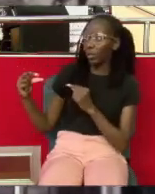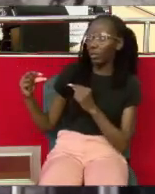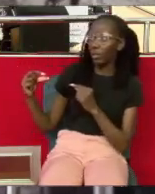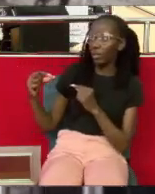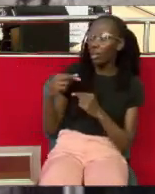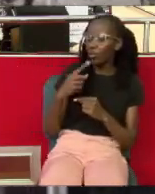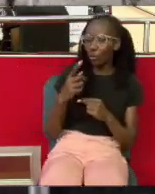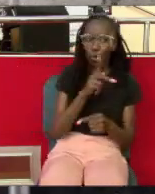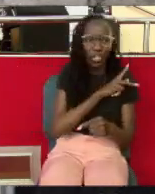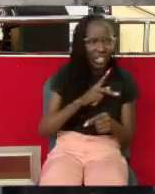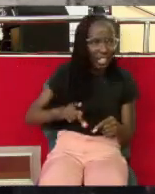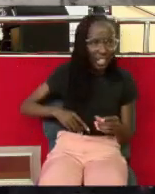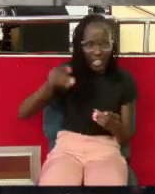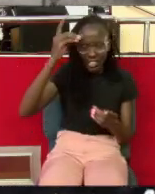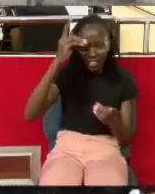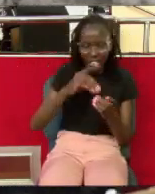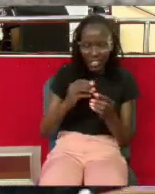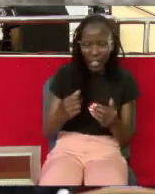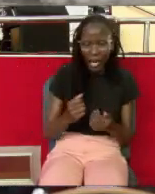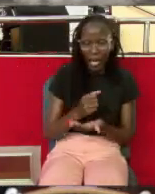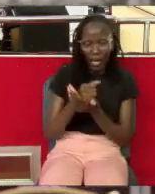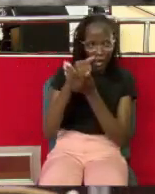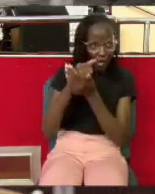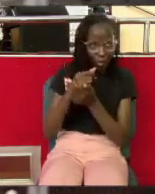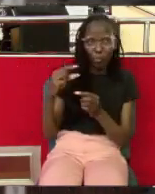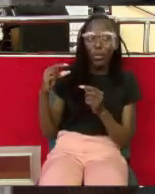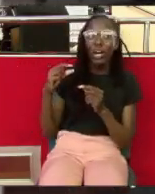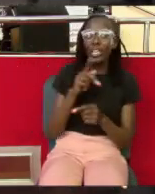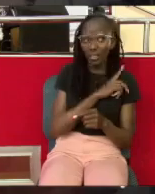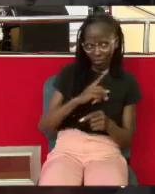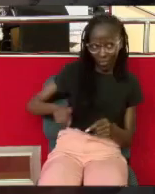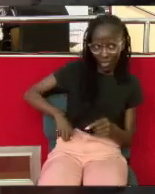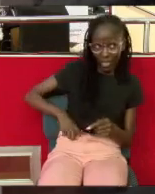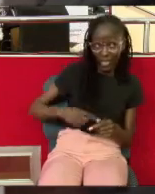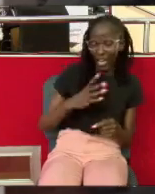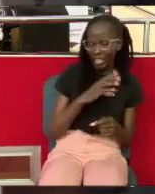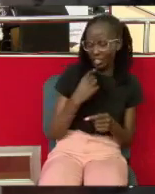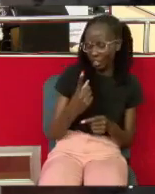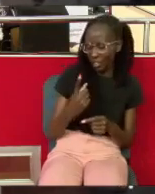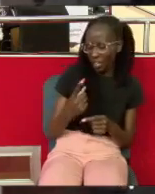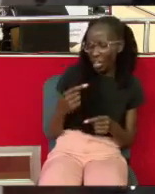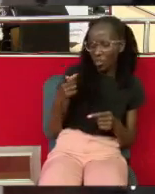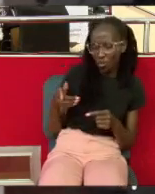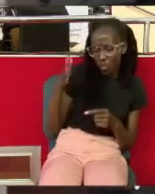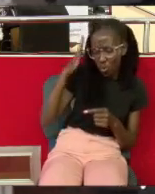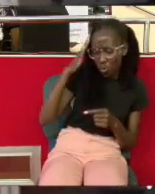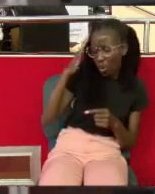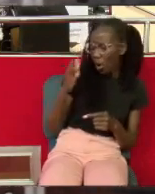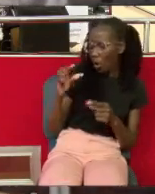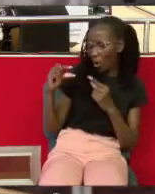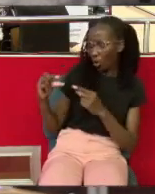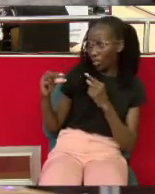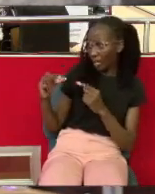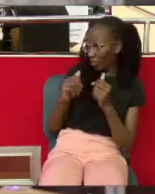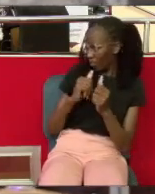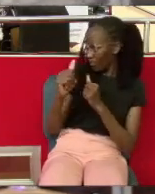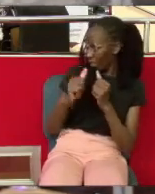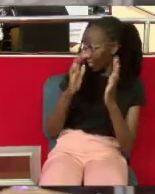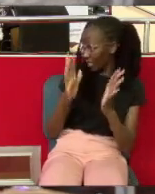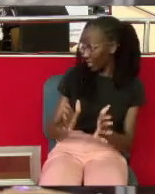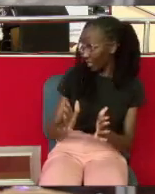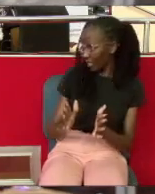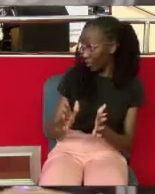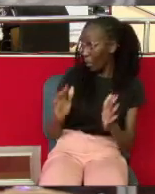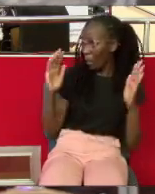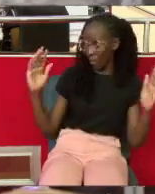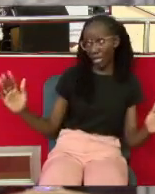man has been a man of war. You are just a young boy. But David continued believing